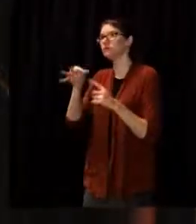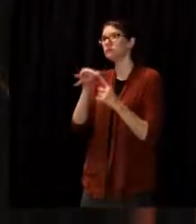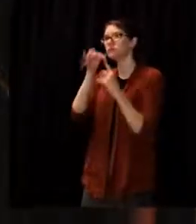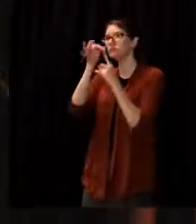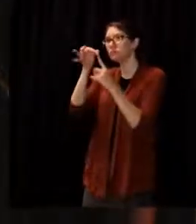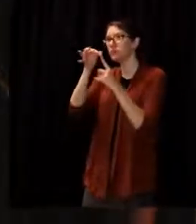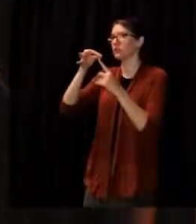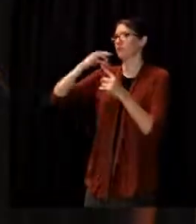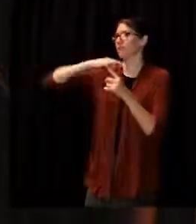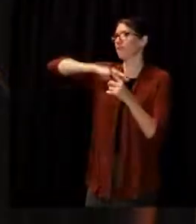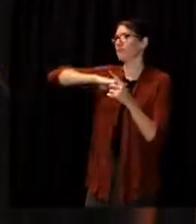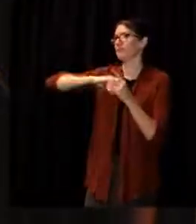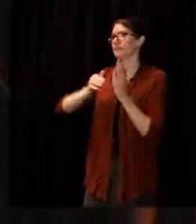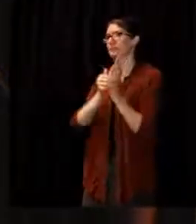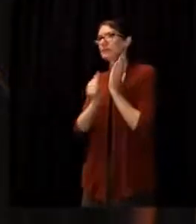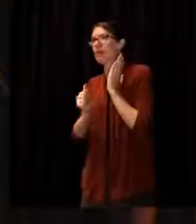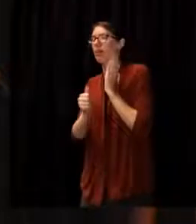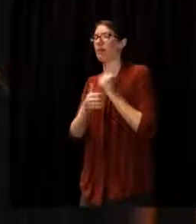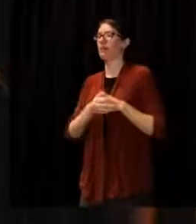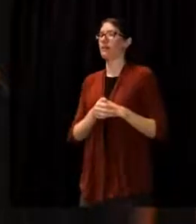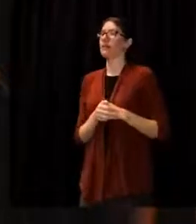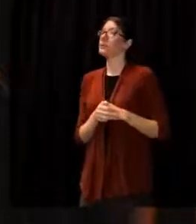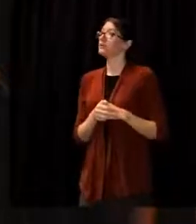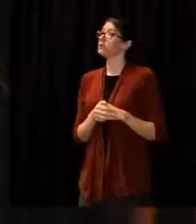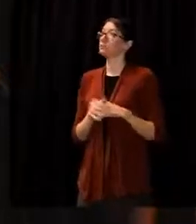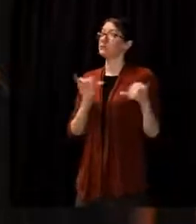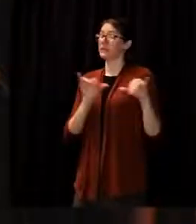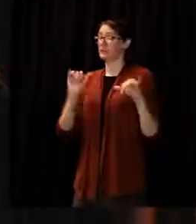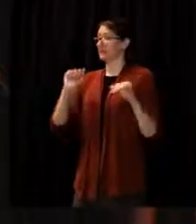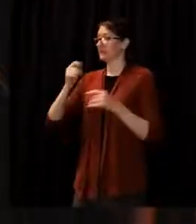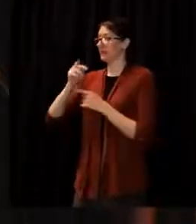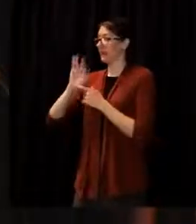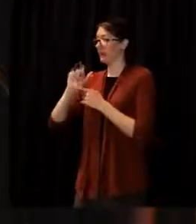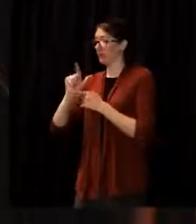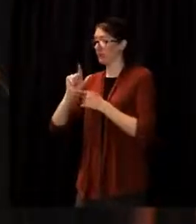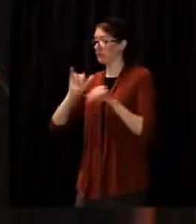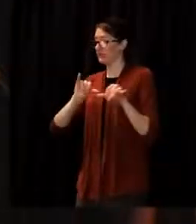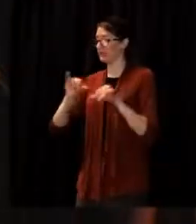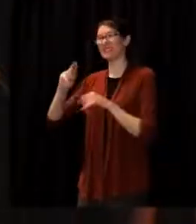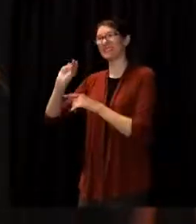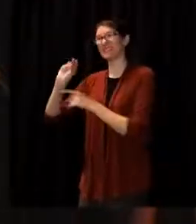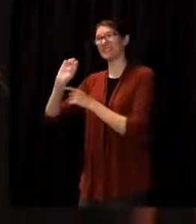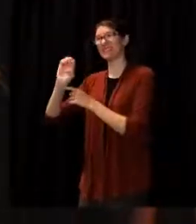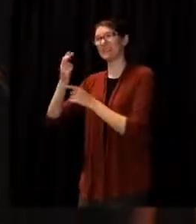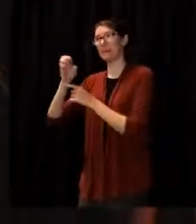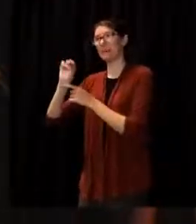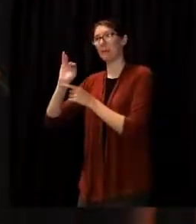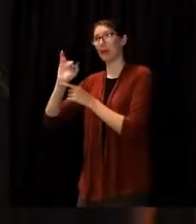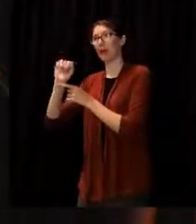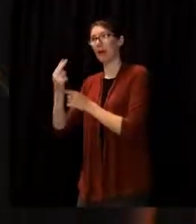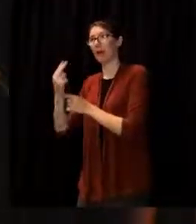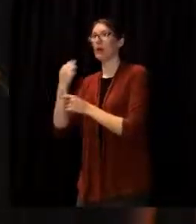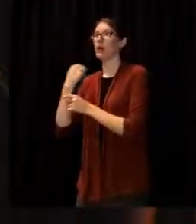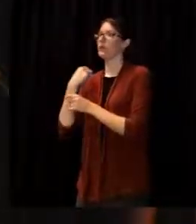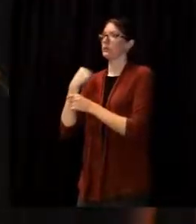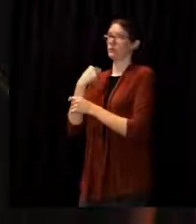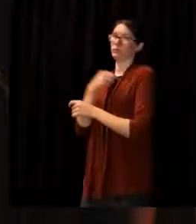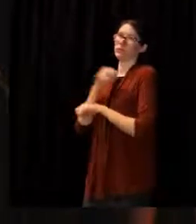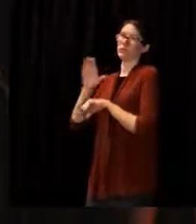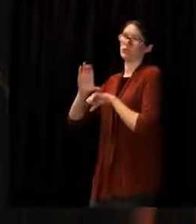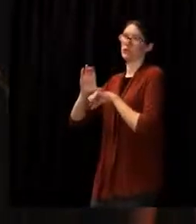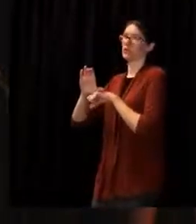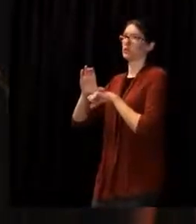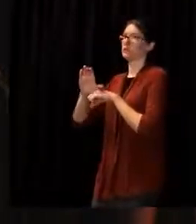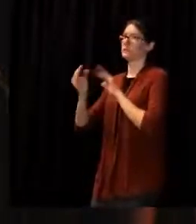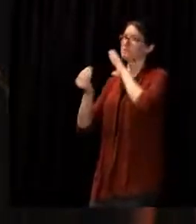the April, May time frame, again, just like Nehemiah, we as church leaders began with fasting and prayer. We went before the Lord and said, we don't want to